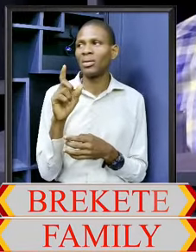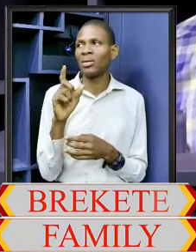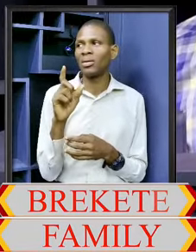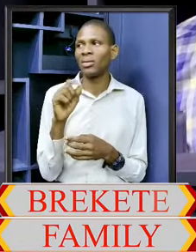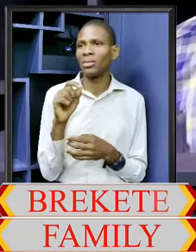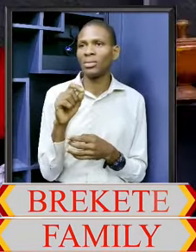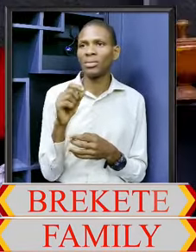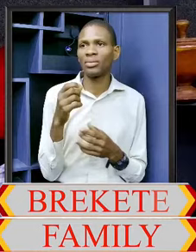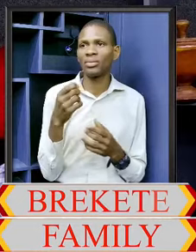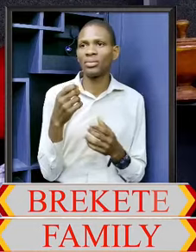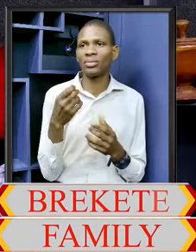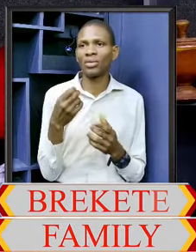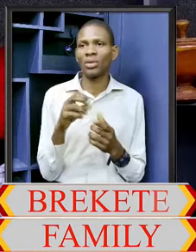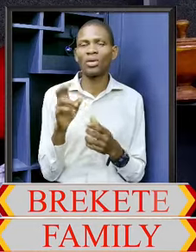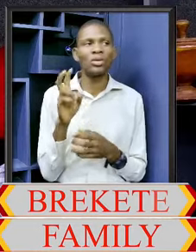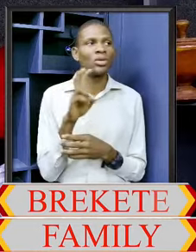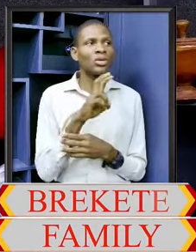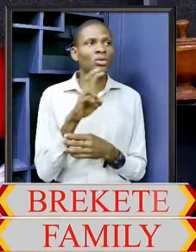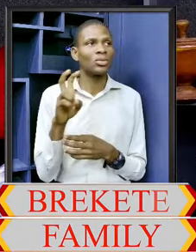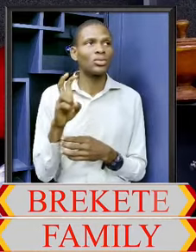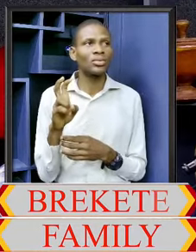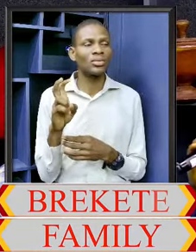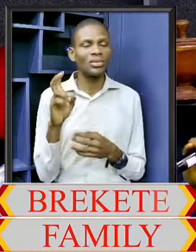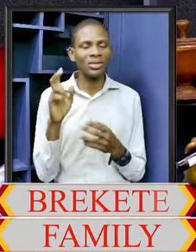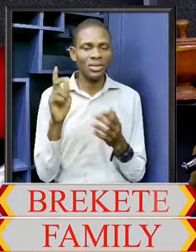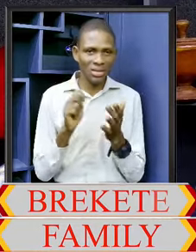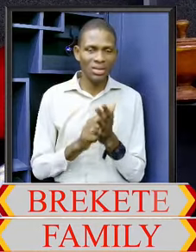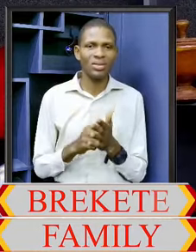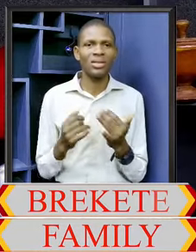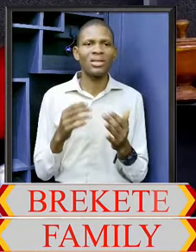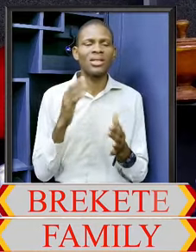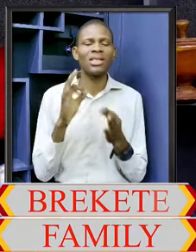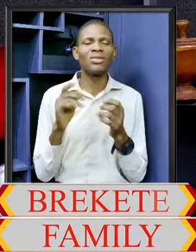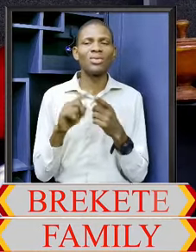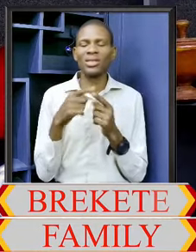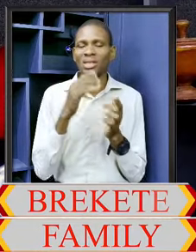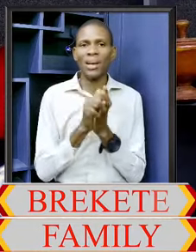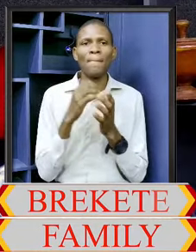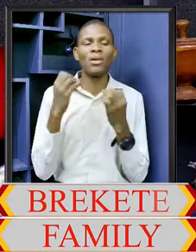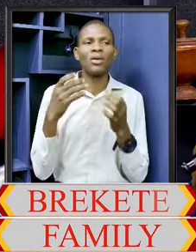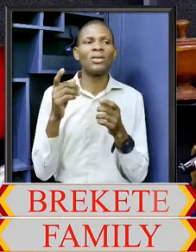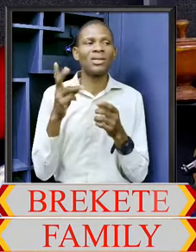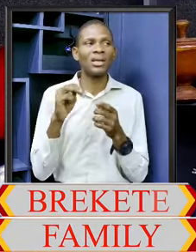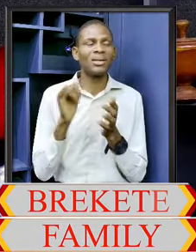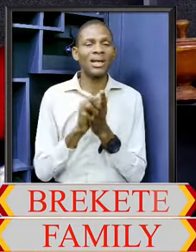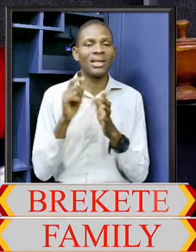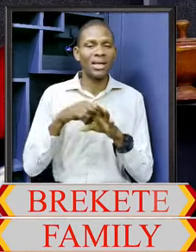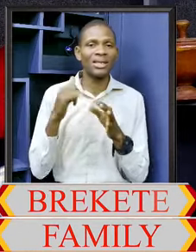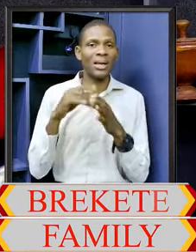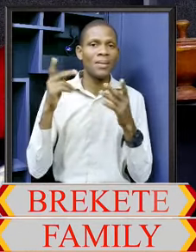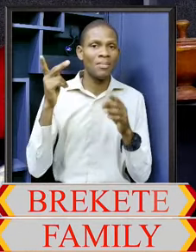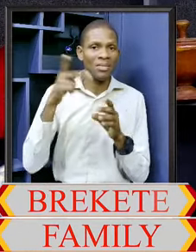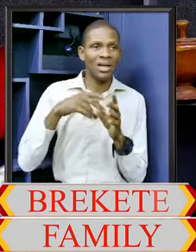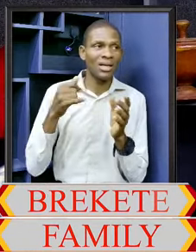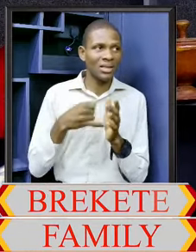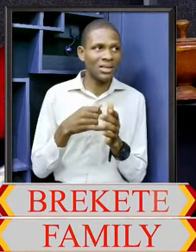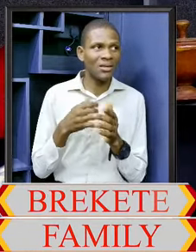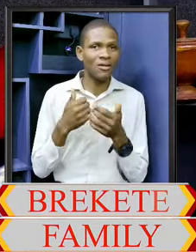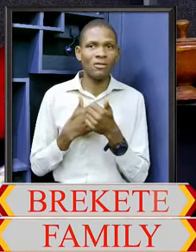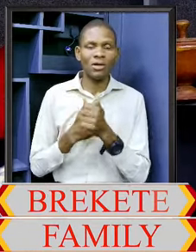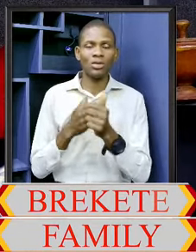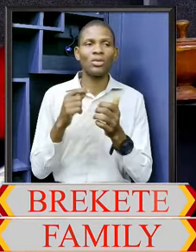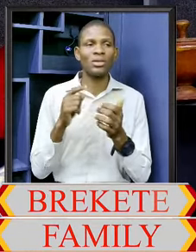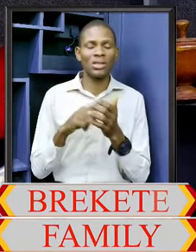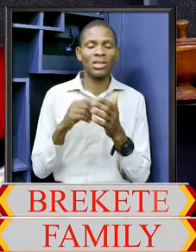120,000. Yes, sir. Or there, it's so near about. Where we say, if to say many of them that time where they plant the ginger, they follow